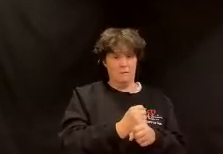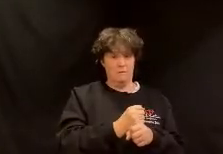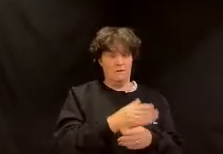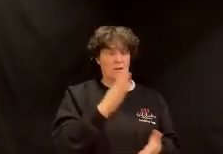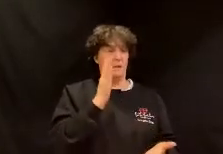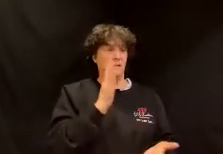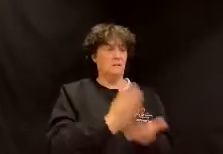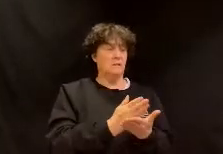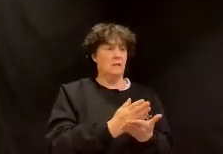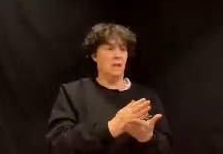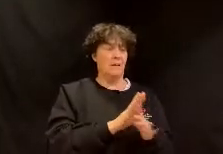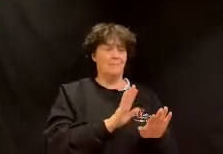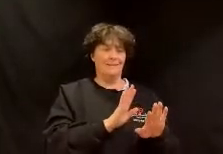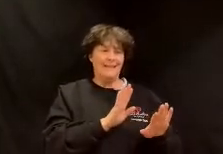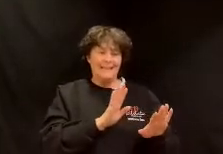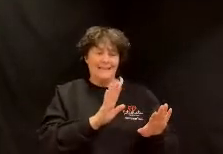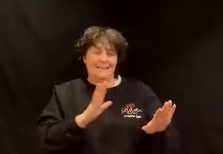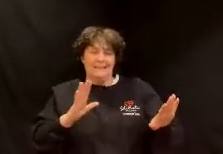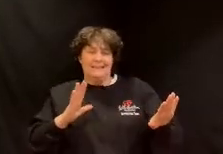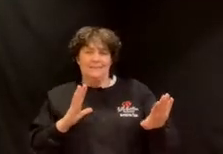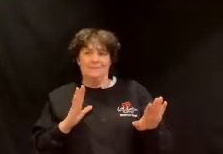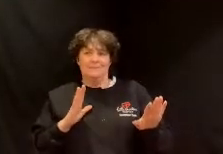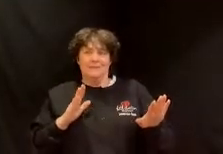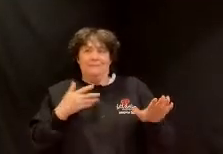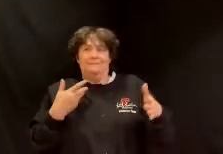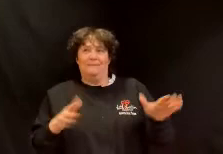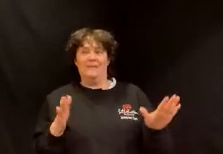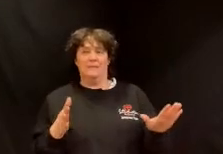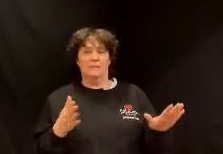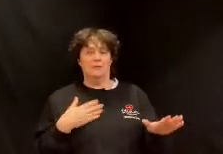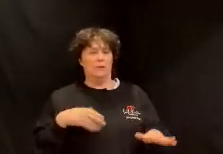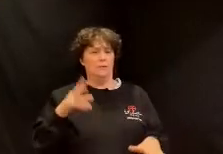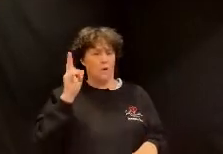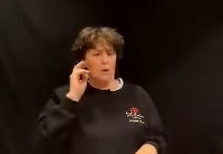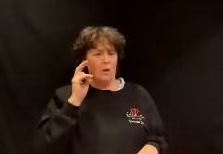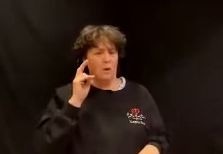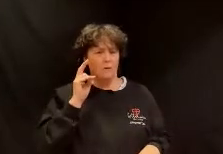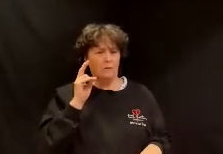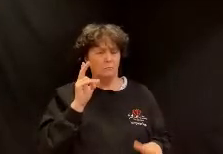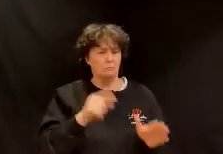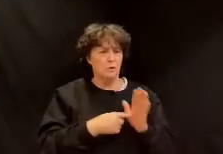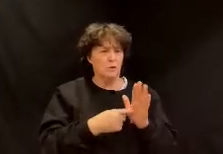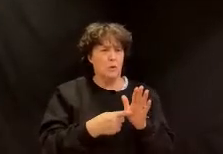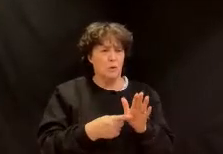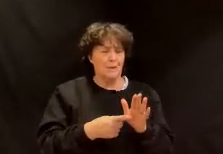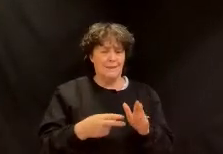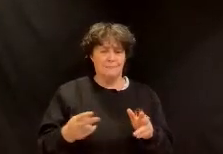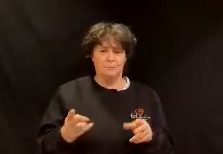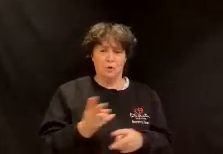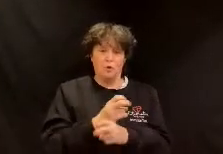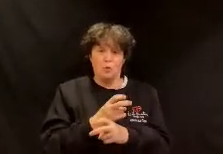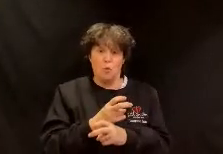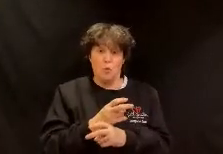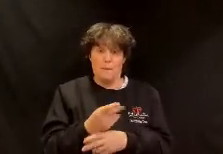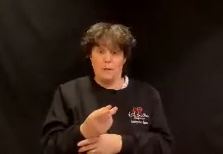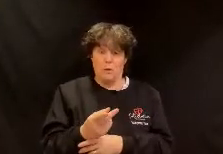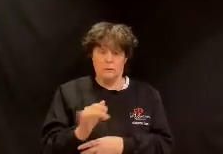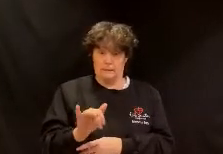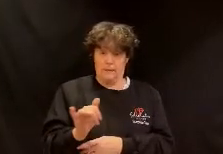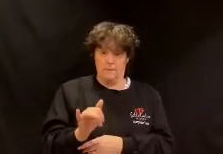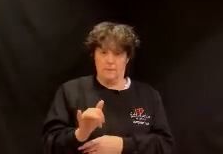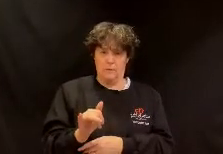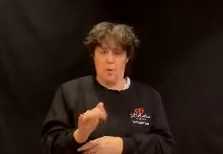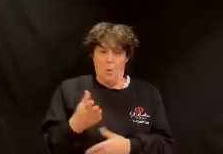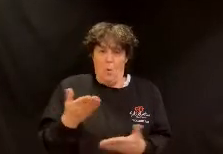over. Man, our faith is like and you guys have heard this illustration, it's like a rabbit dog. But what good's a